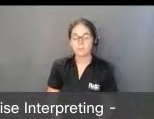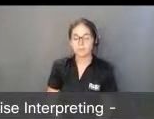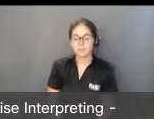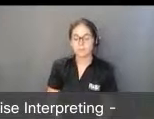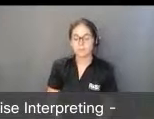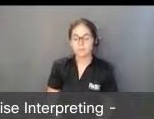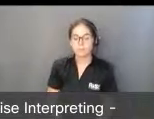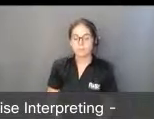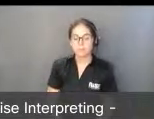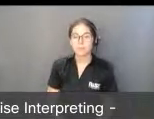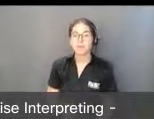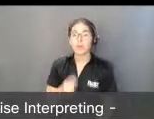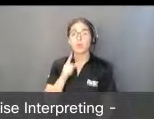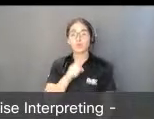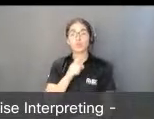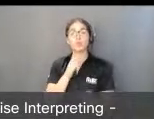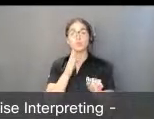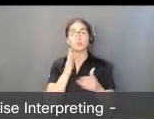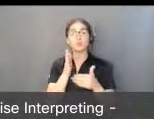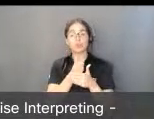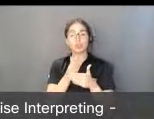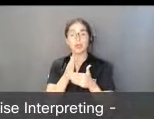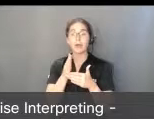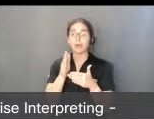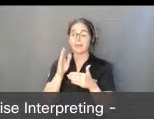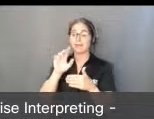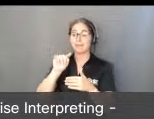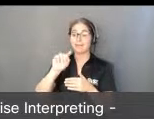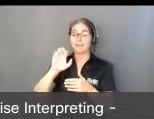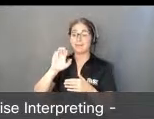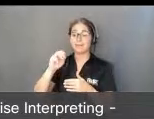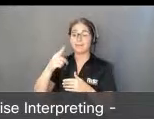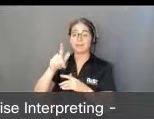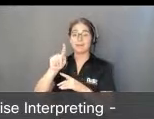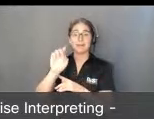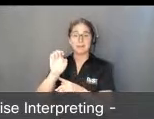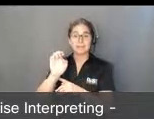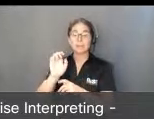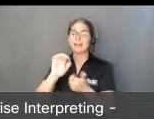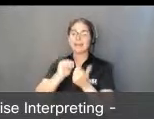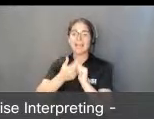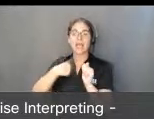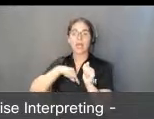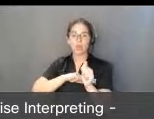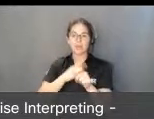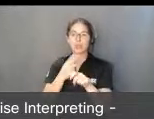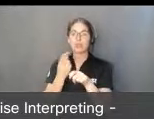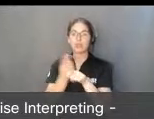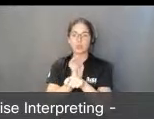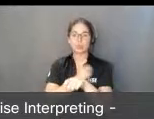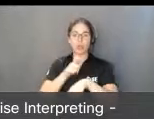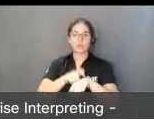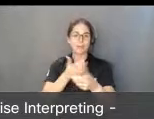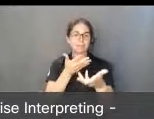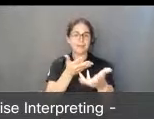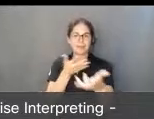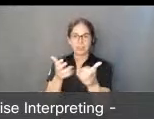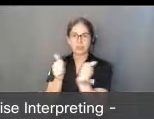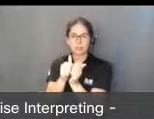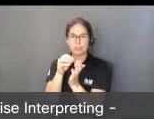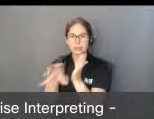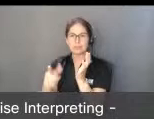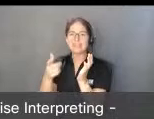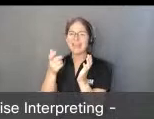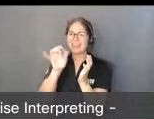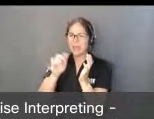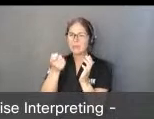the template, if you will, of time and how we spend engaging or interacting with the students. It was, I'll be honest, a little convoluted. I'm